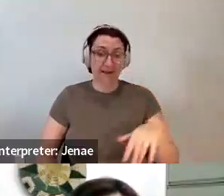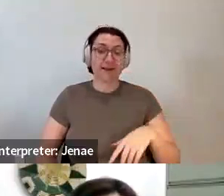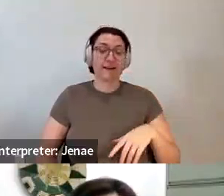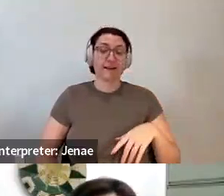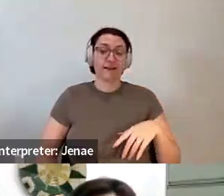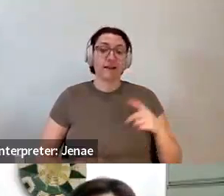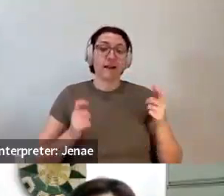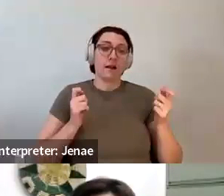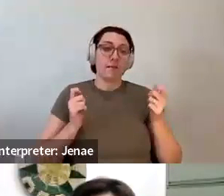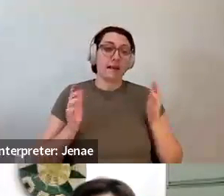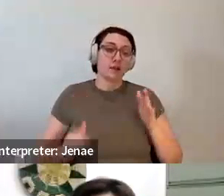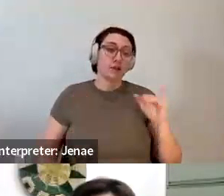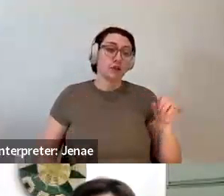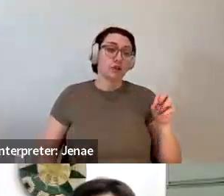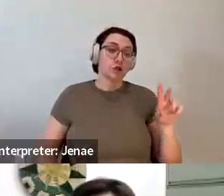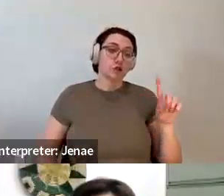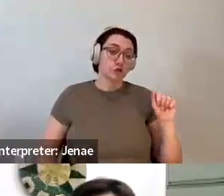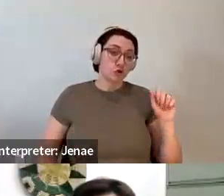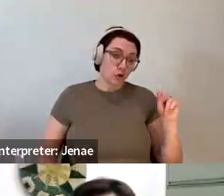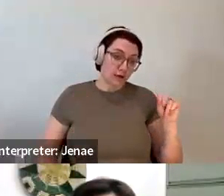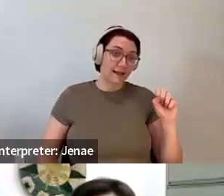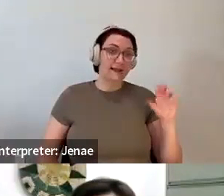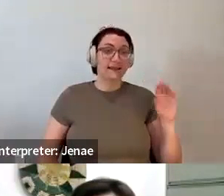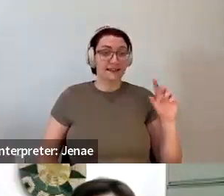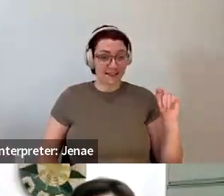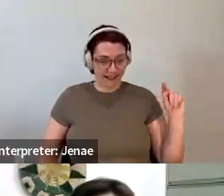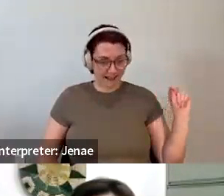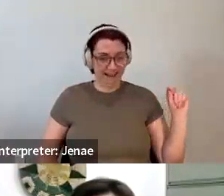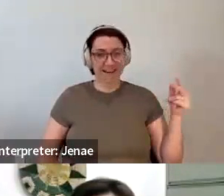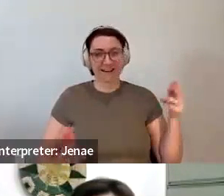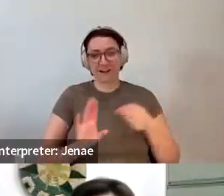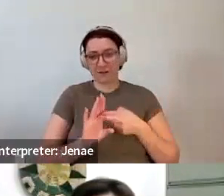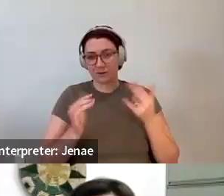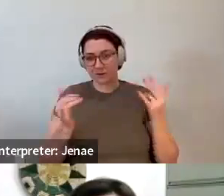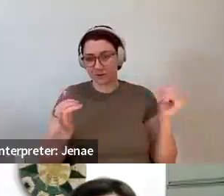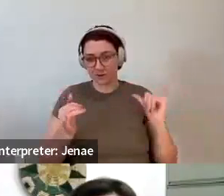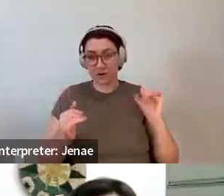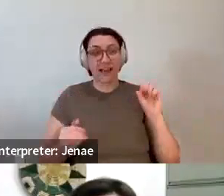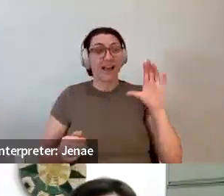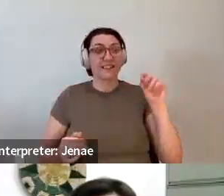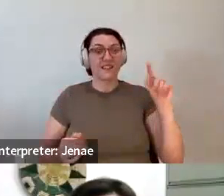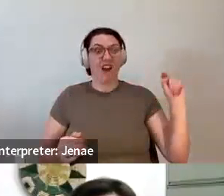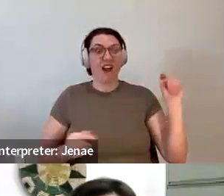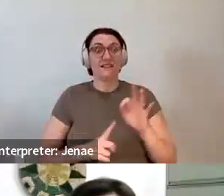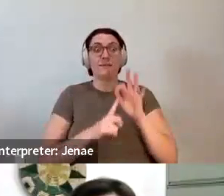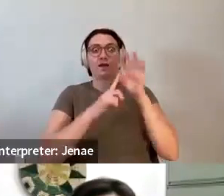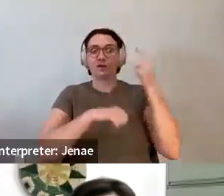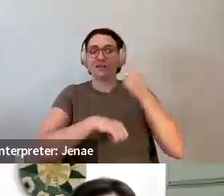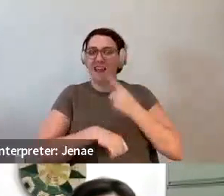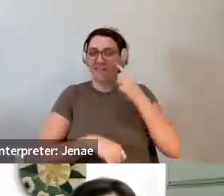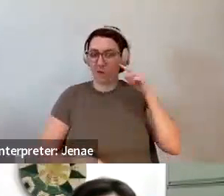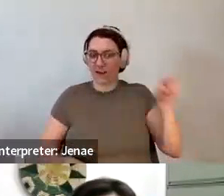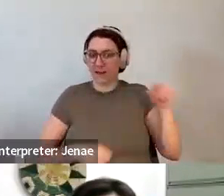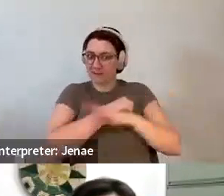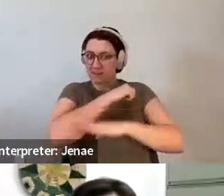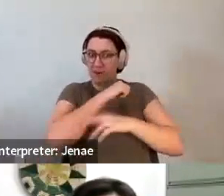our managers, Jordan and Scott, are on as well. And Scott's got a special day today for Scott, September